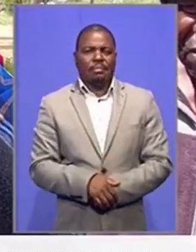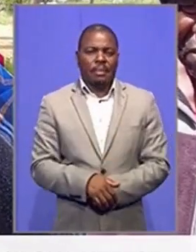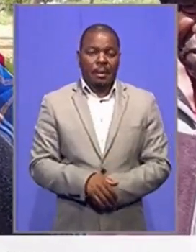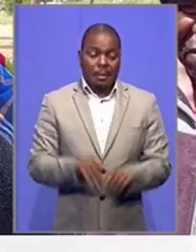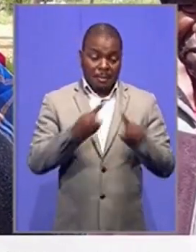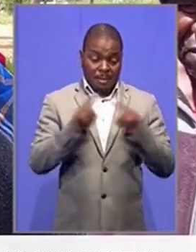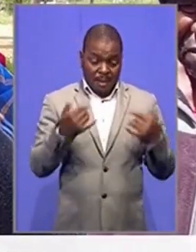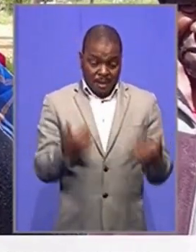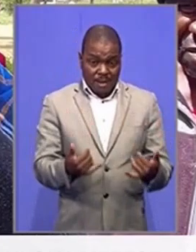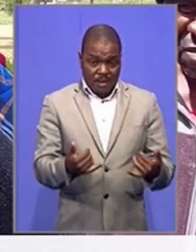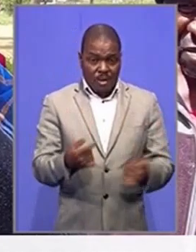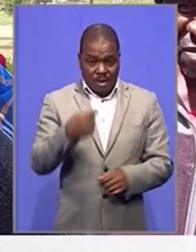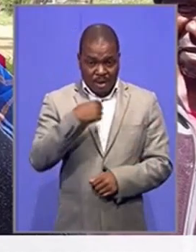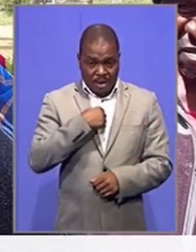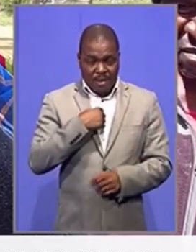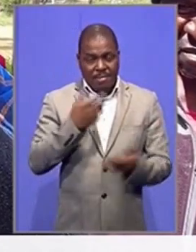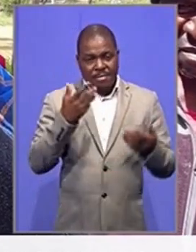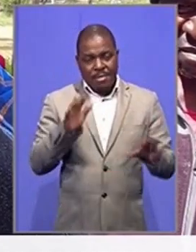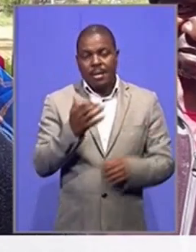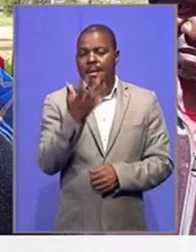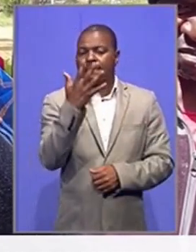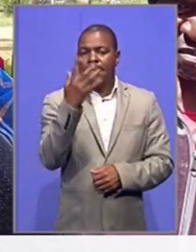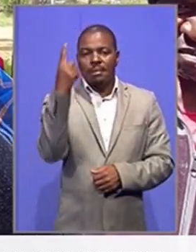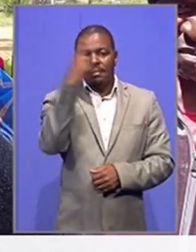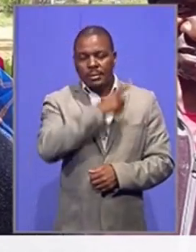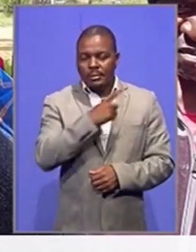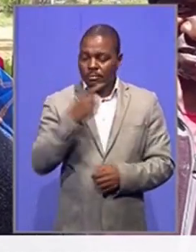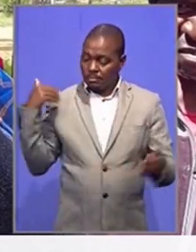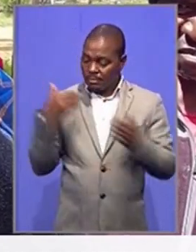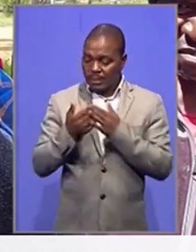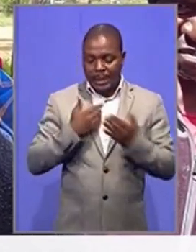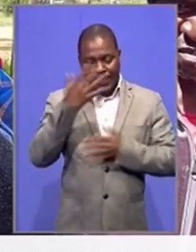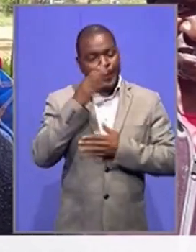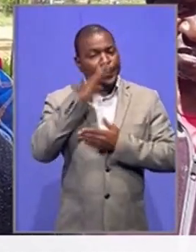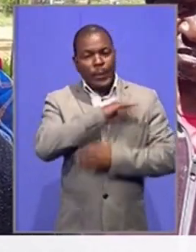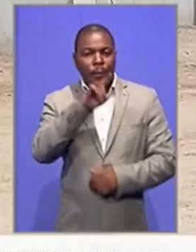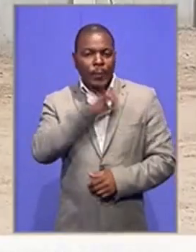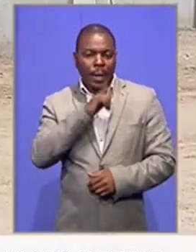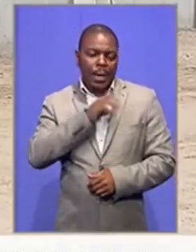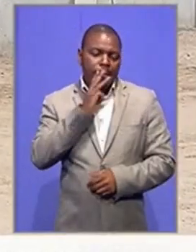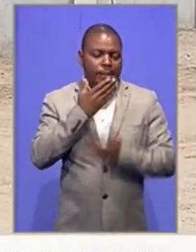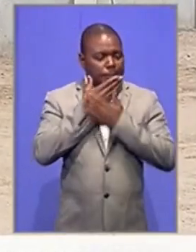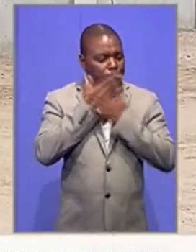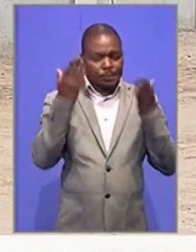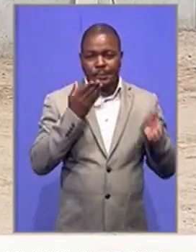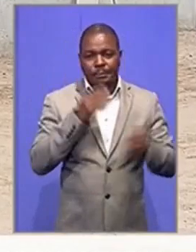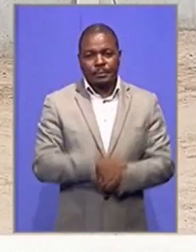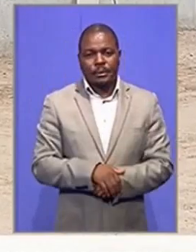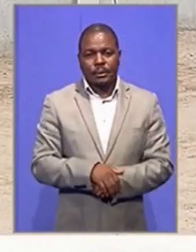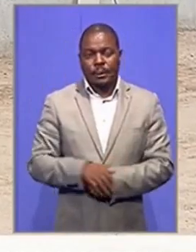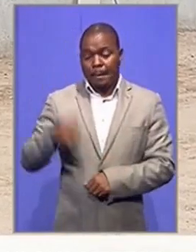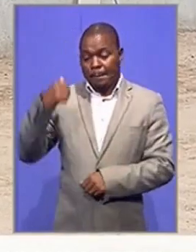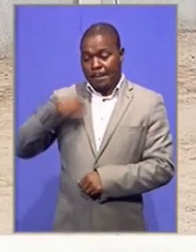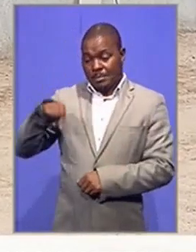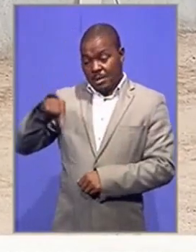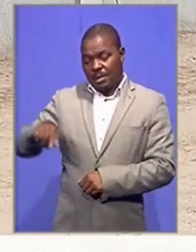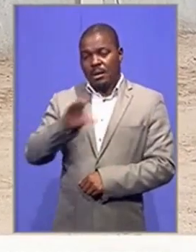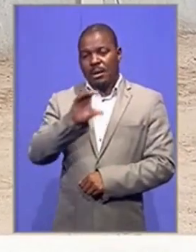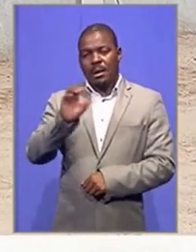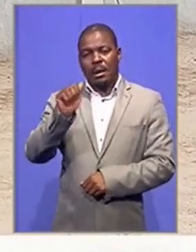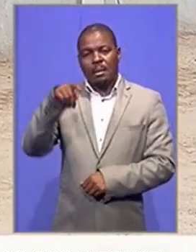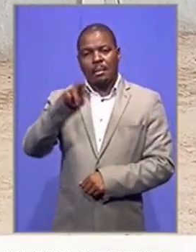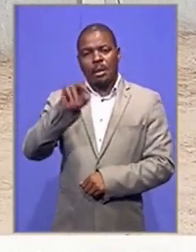mara ni le ke setse ke na le matšatši a 5 ke se a thape ka baka la gore meetse ago go le bjalo masepala wa Selete wa Capricorn mo e le go